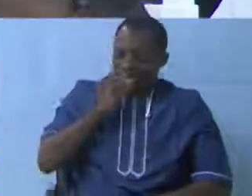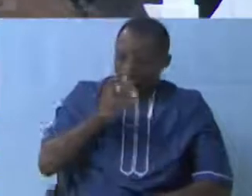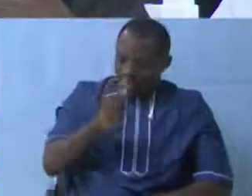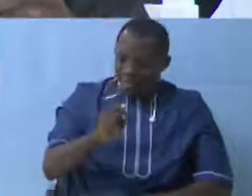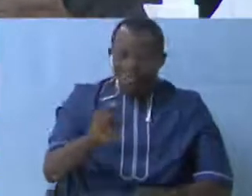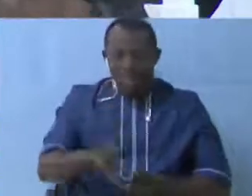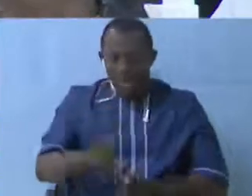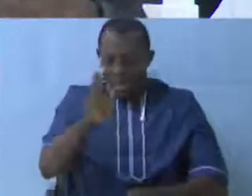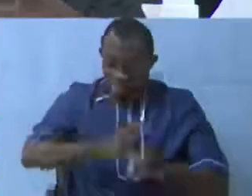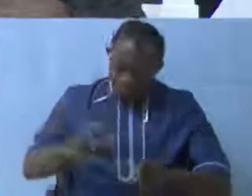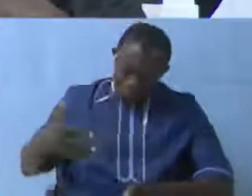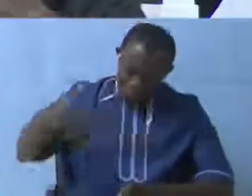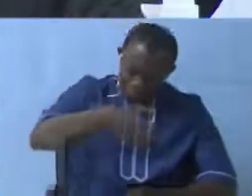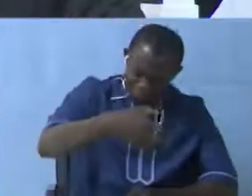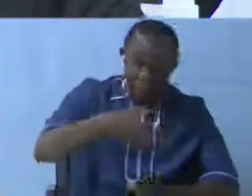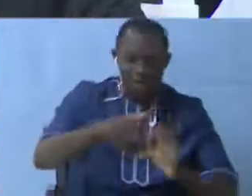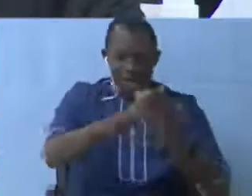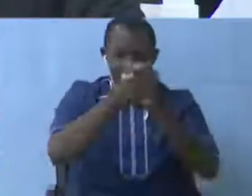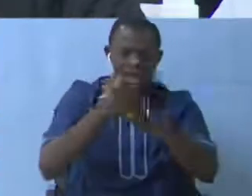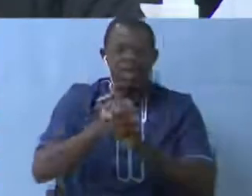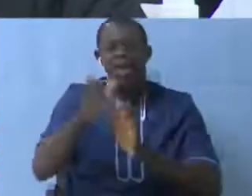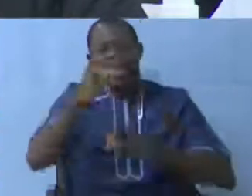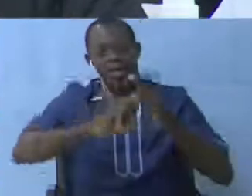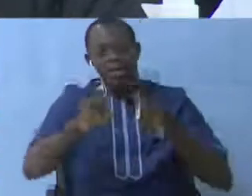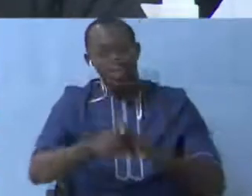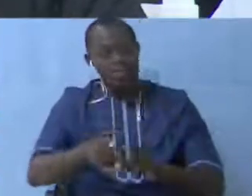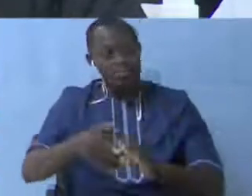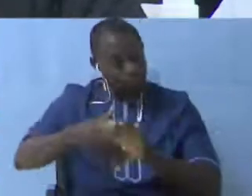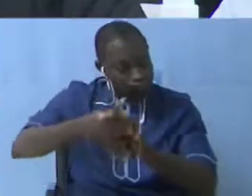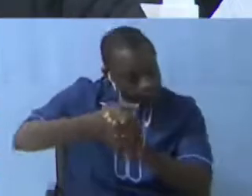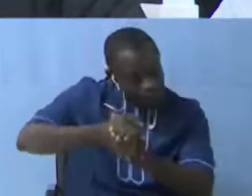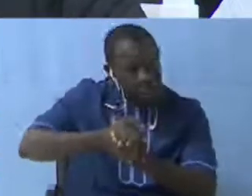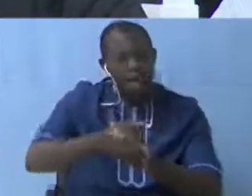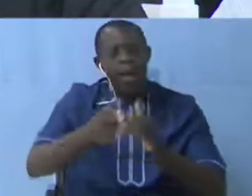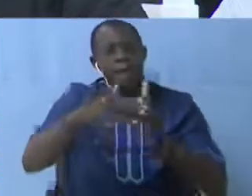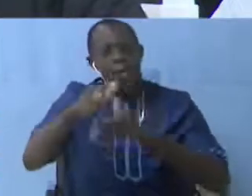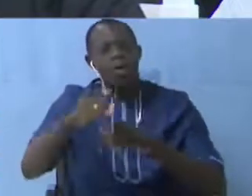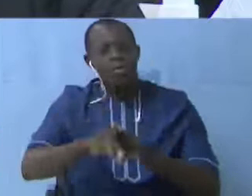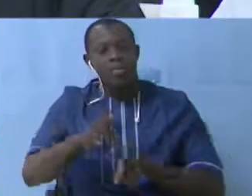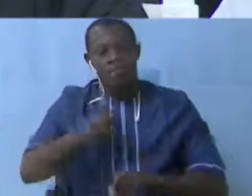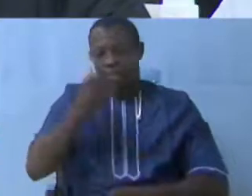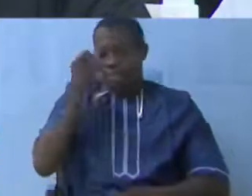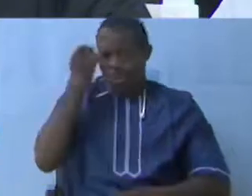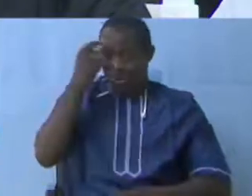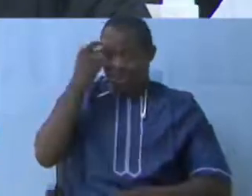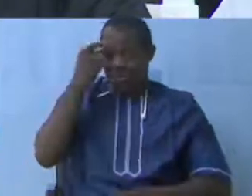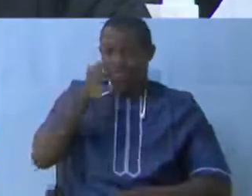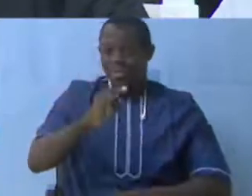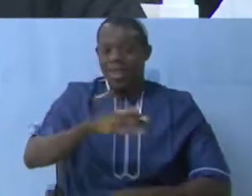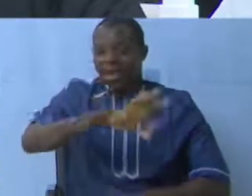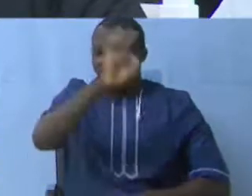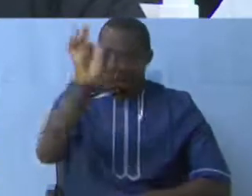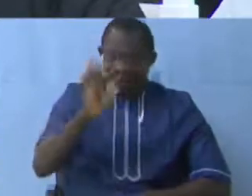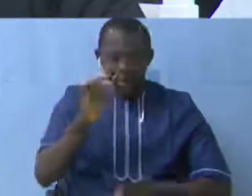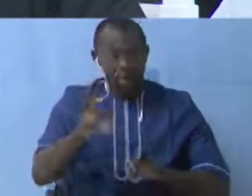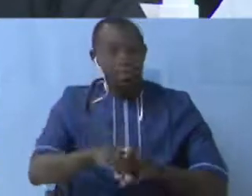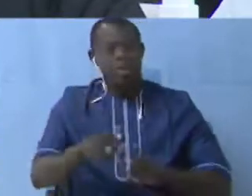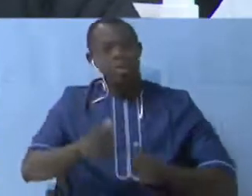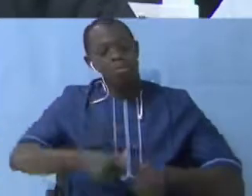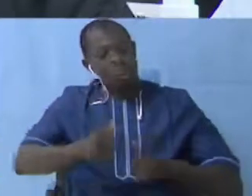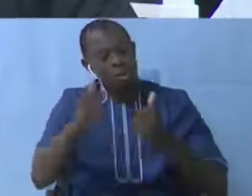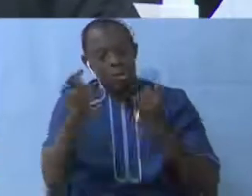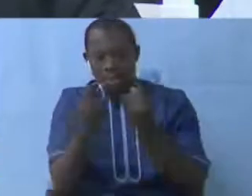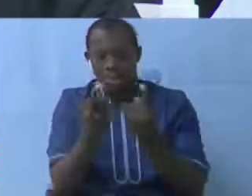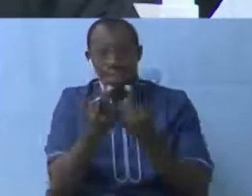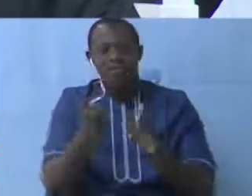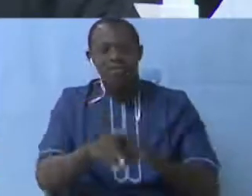shook hands again, and he held my hand so tight, and I thought that was a great thing for Senegalese to